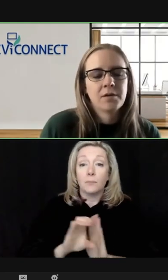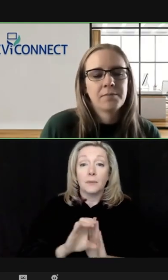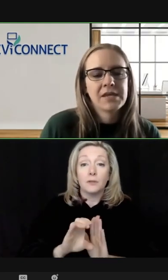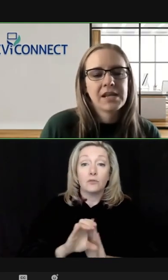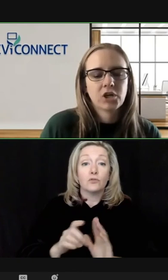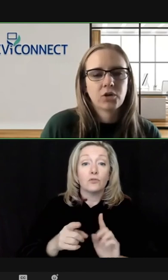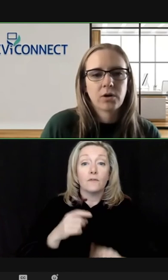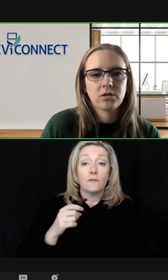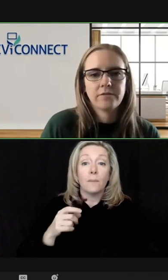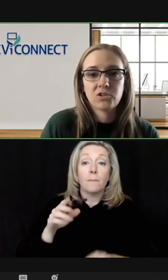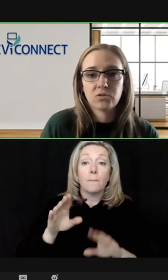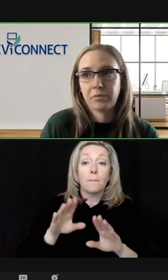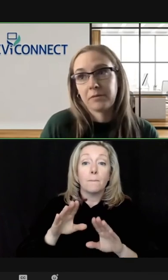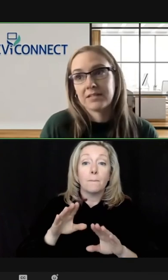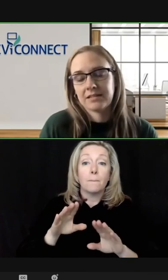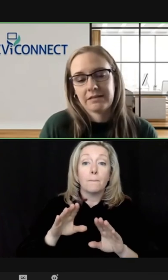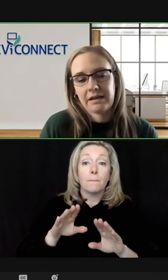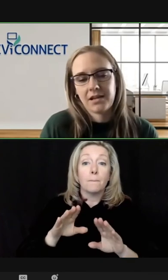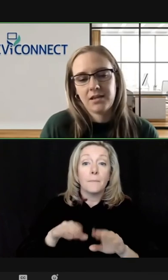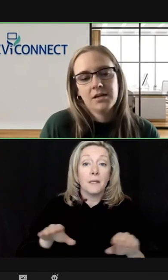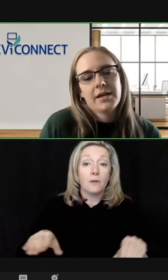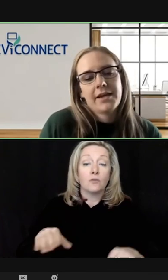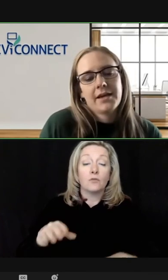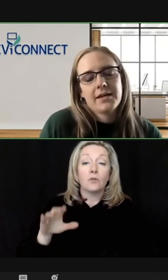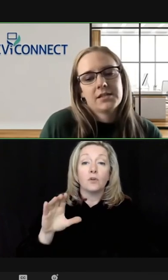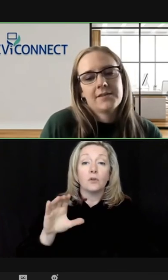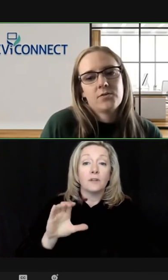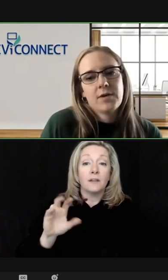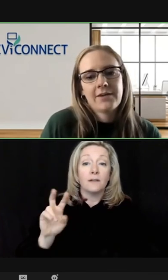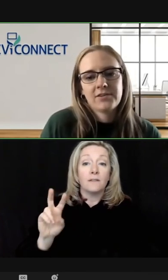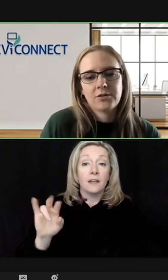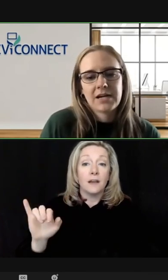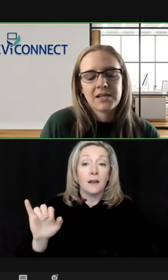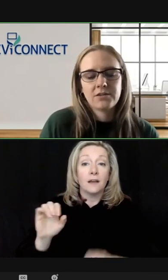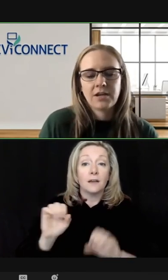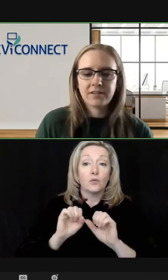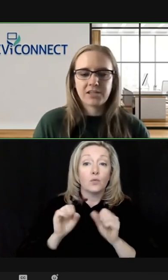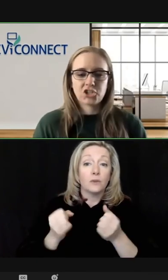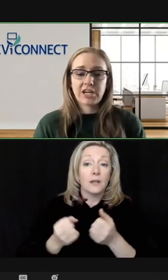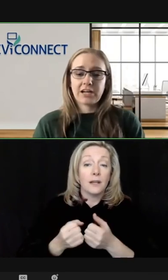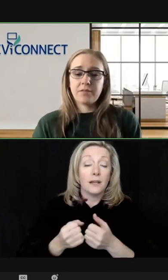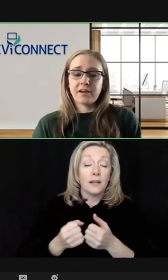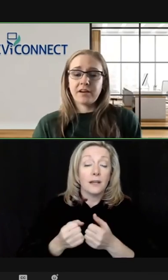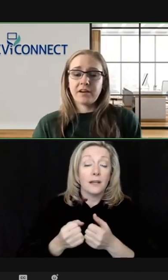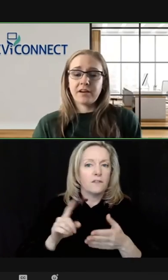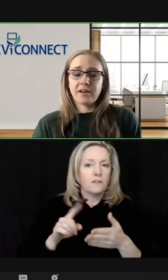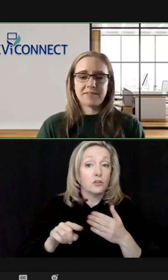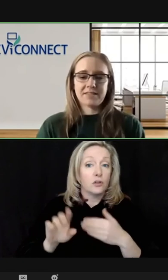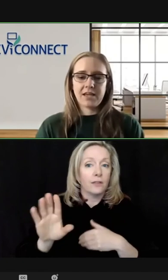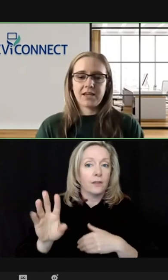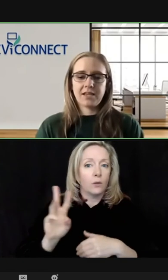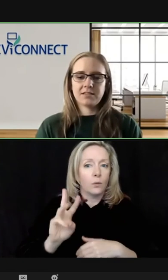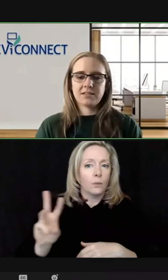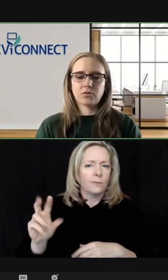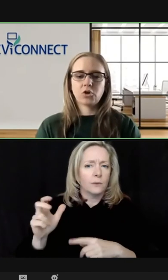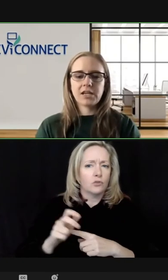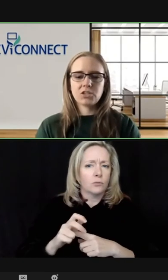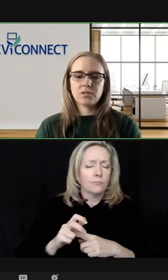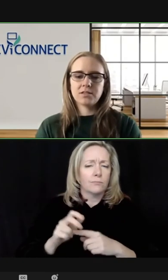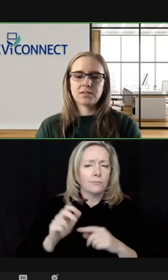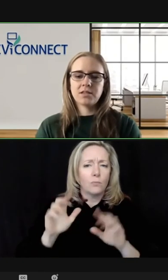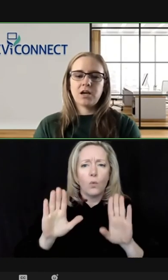is from the Pediatric Cortical Visual Impairment Society. And if you haven't already, definitely should check out their website.